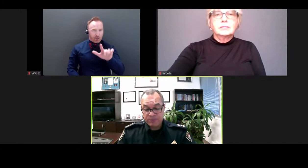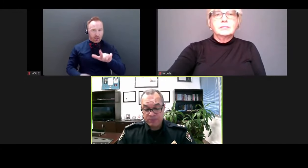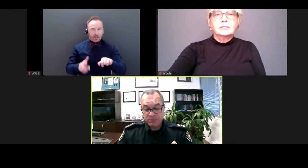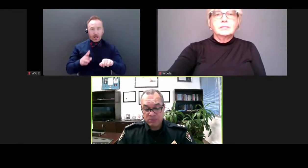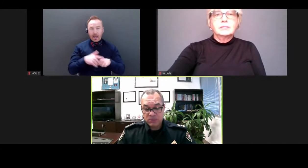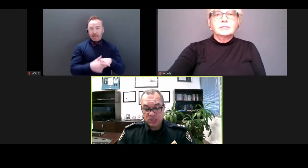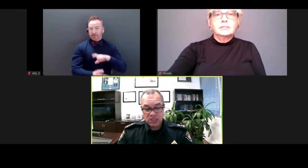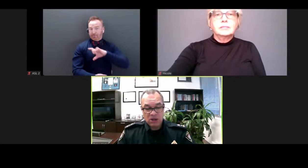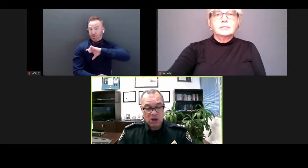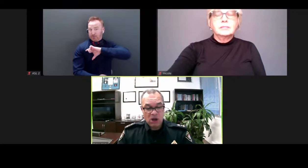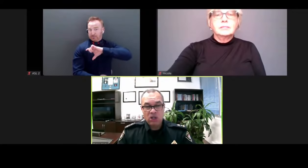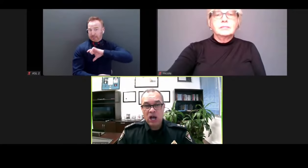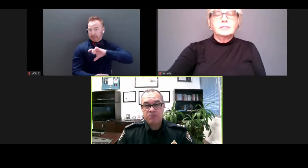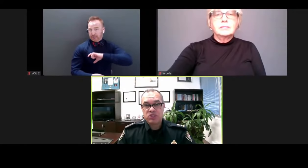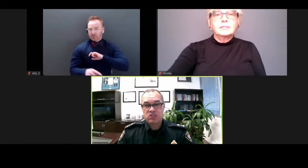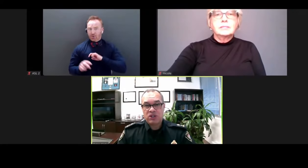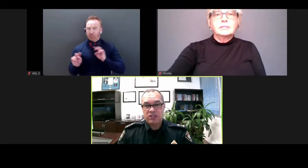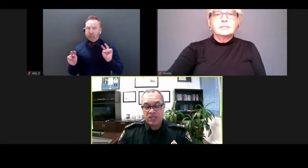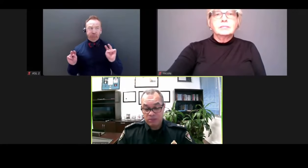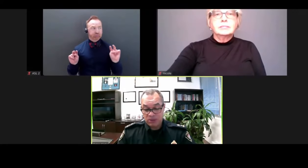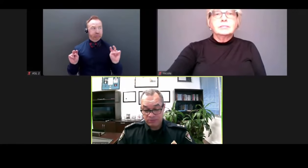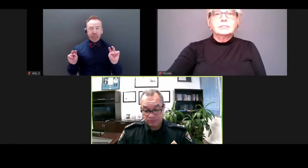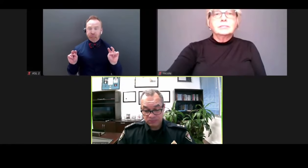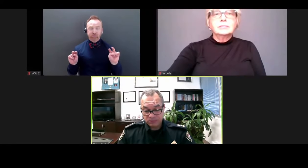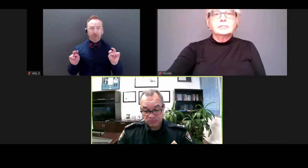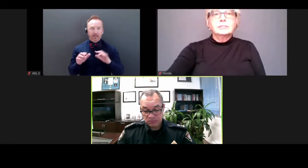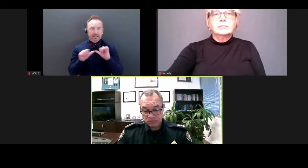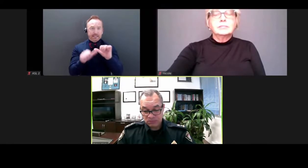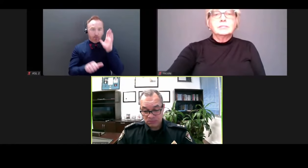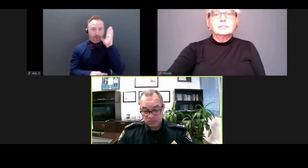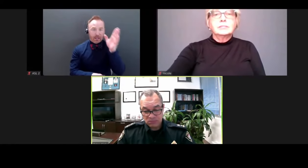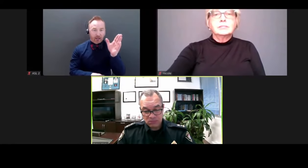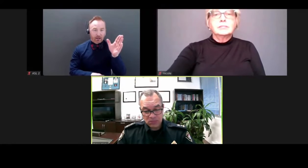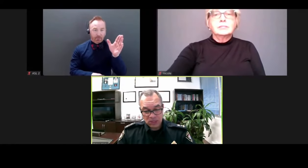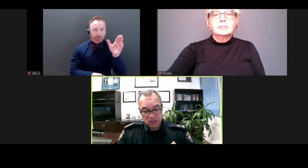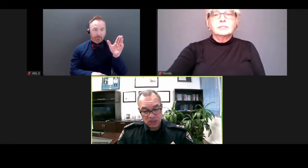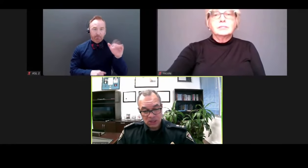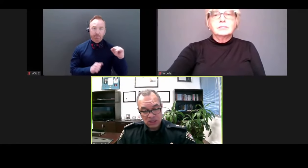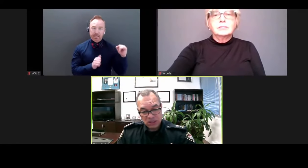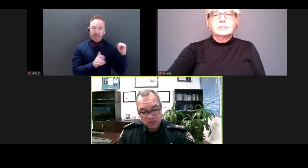continue. All options are on the table.